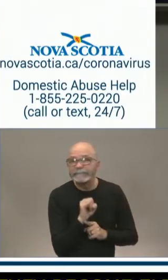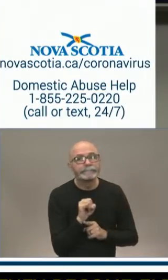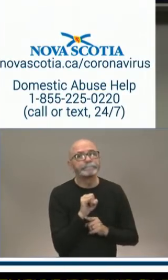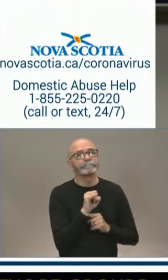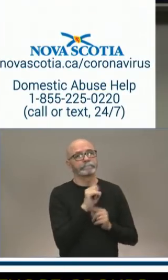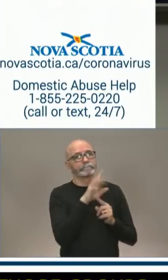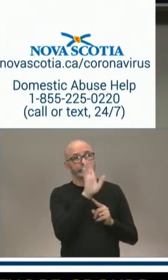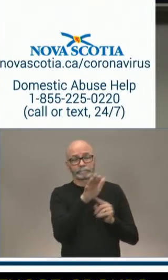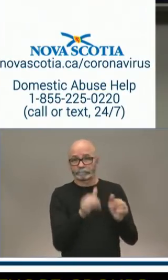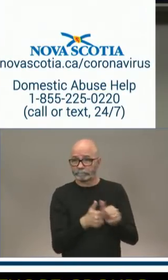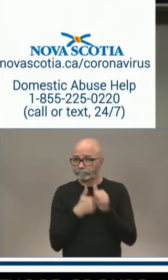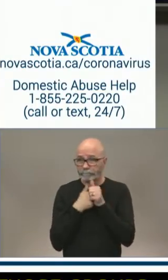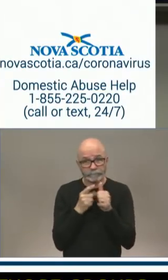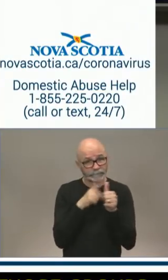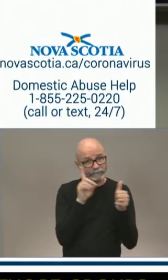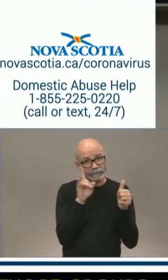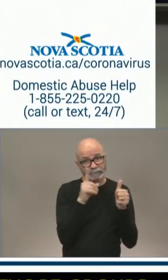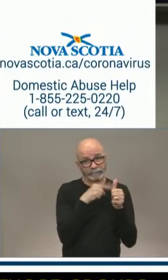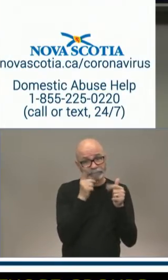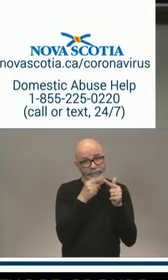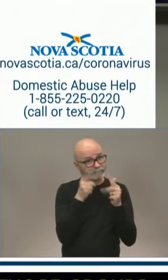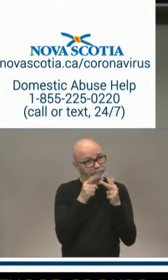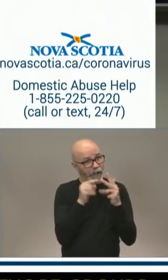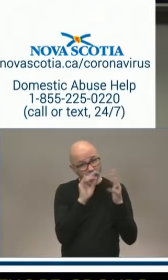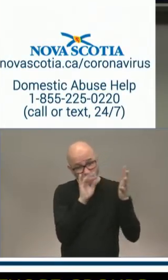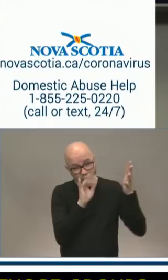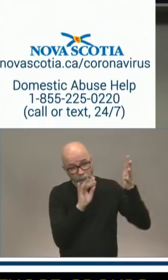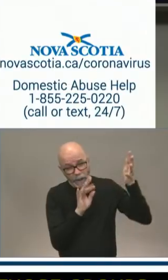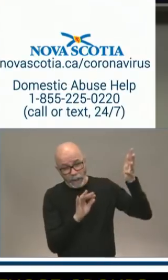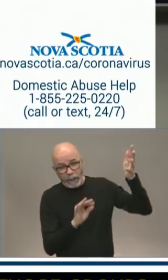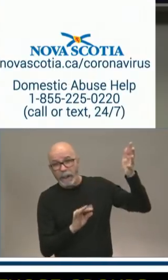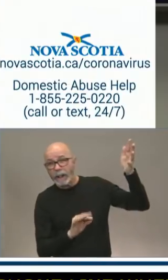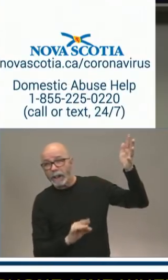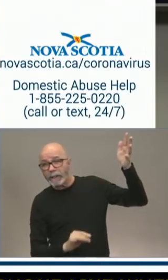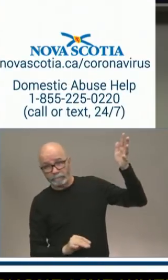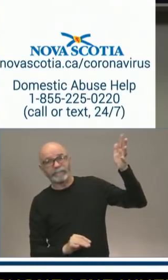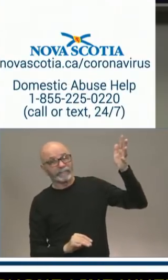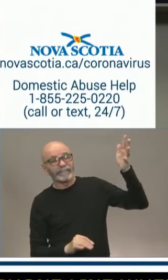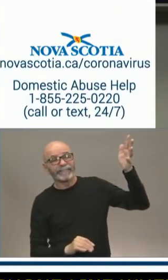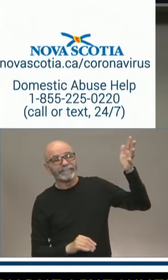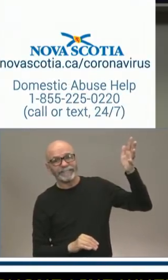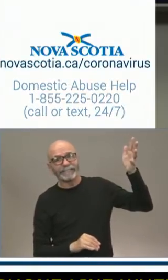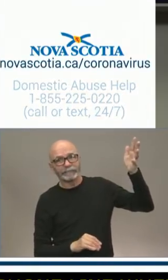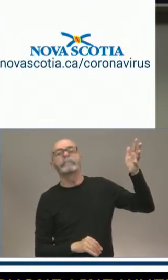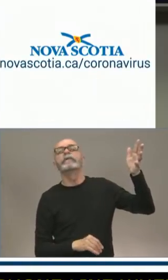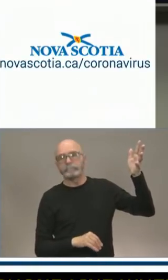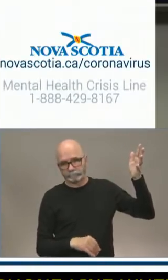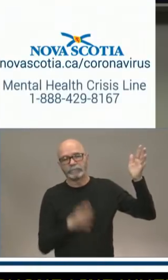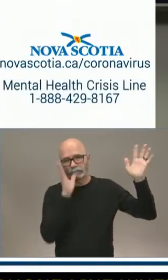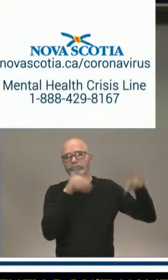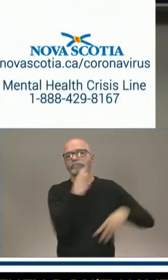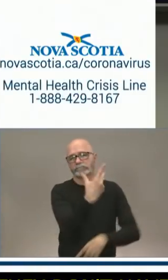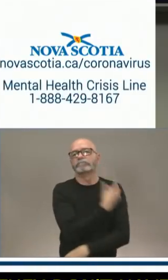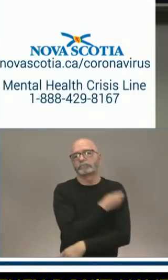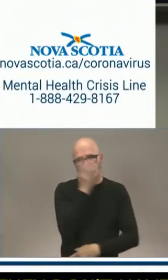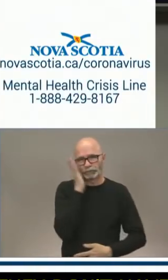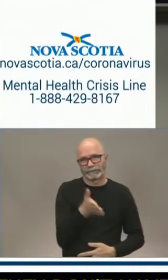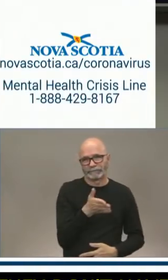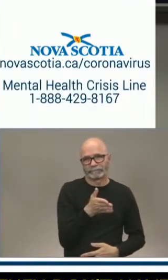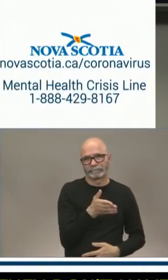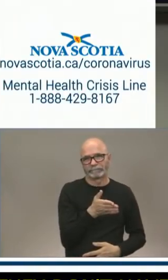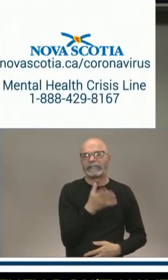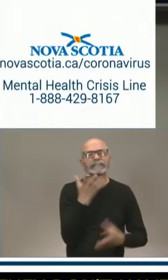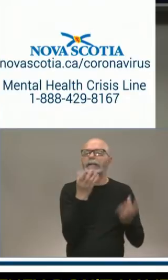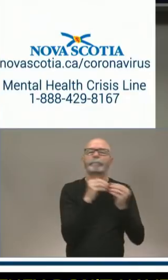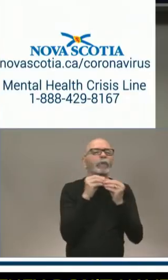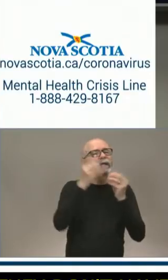eligibility criteria for still receiving a vaccine here in Nova Scotia. But lots more information on that will come as we roll out.